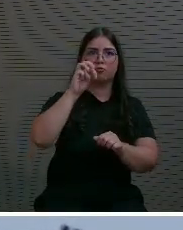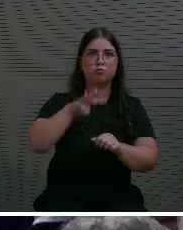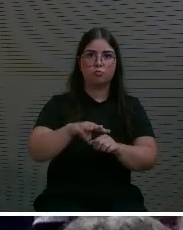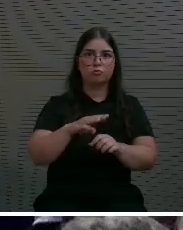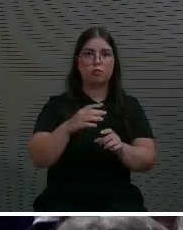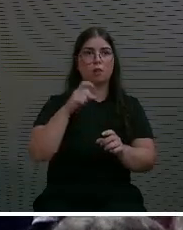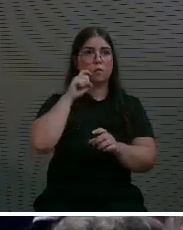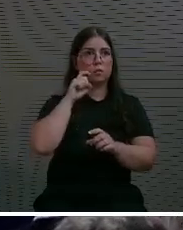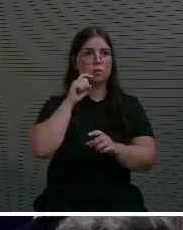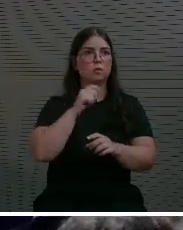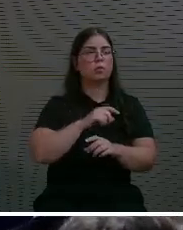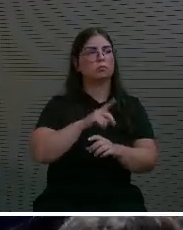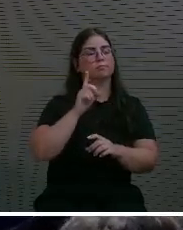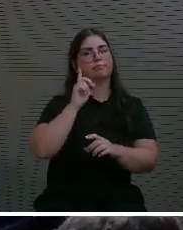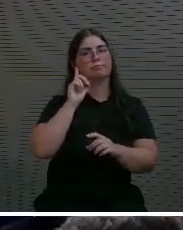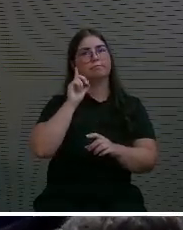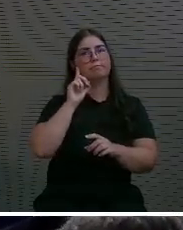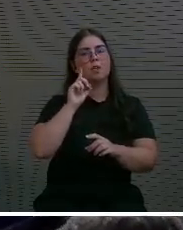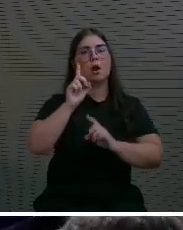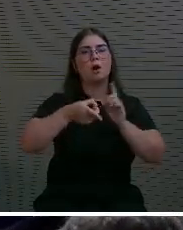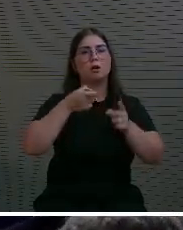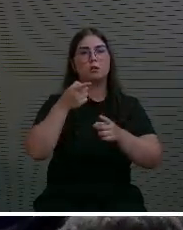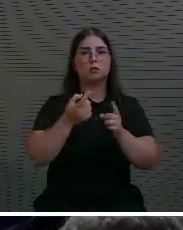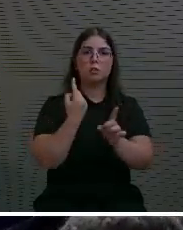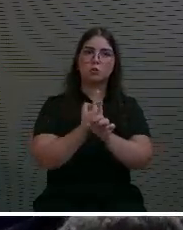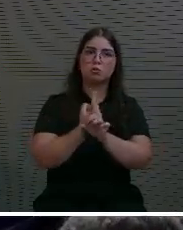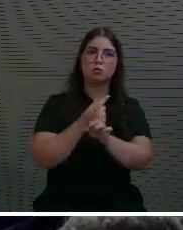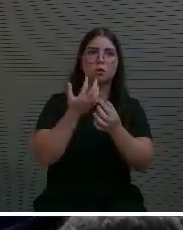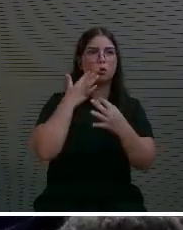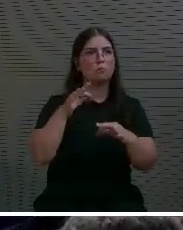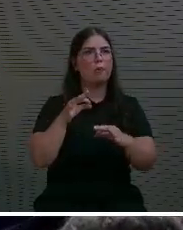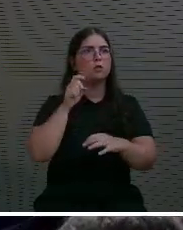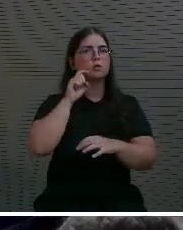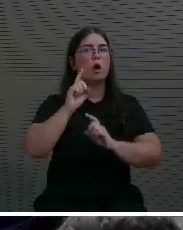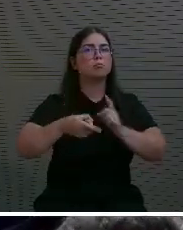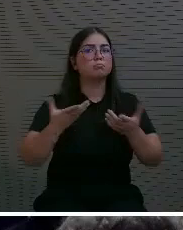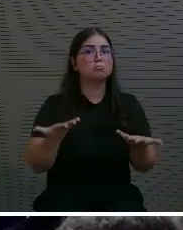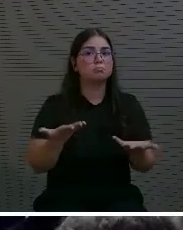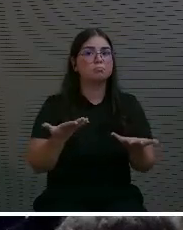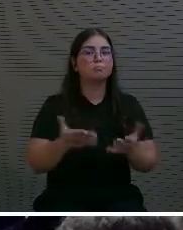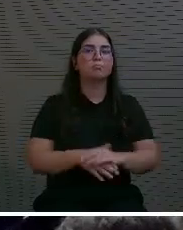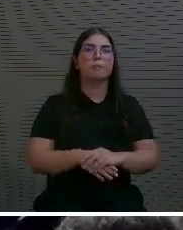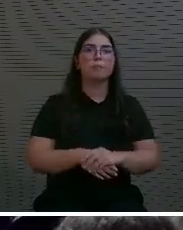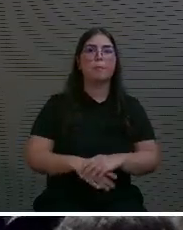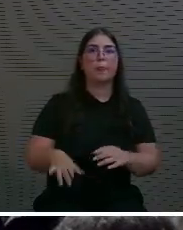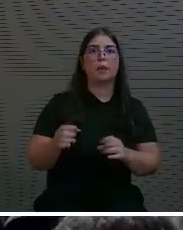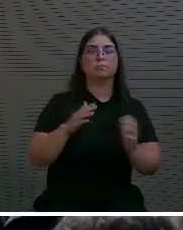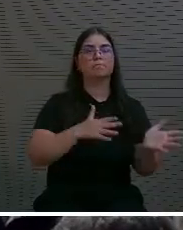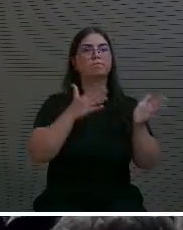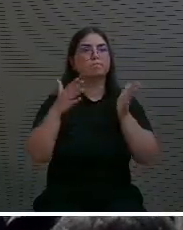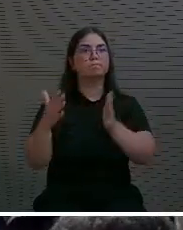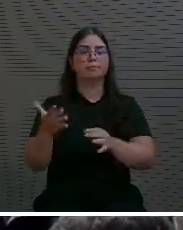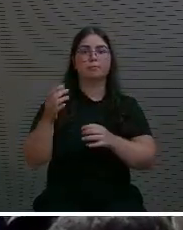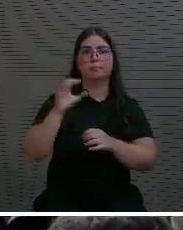I want to move now to food in developing countries, and we have to remember that the real